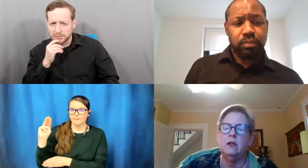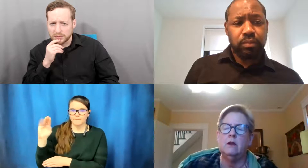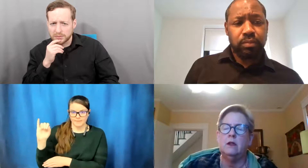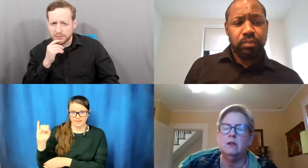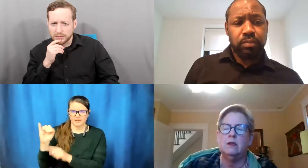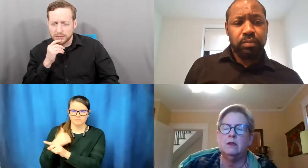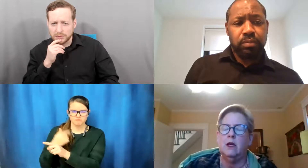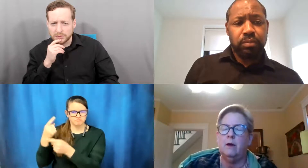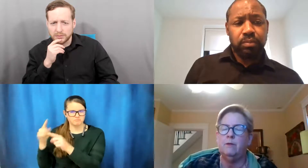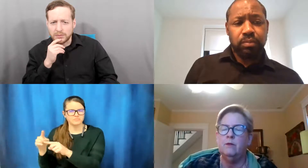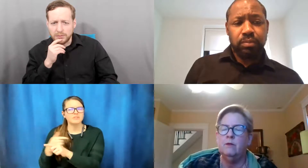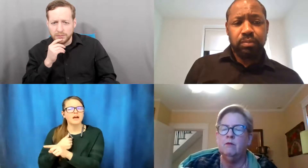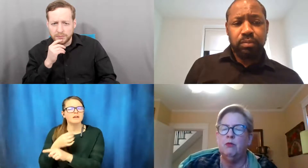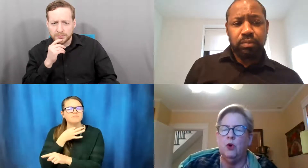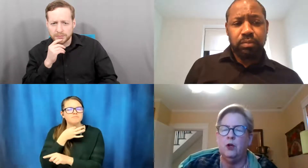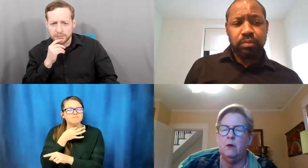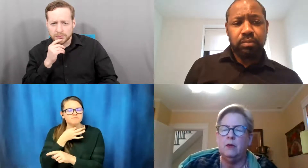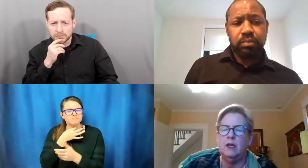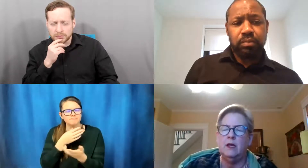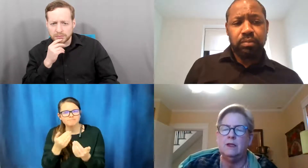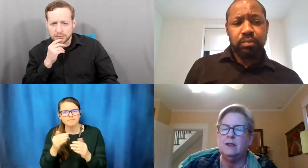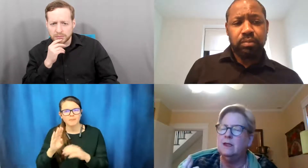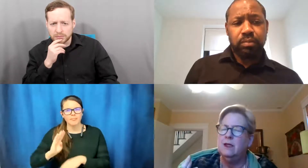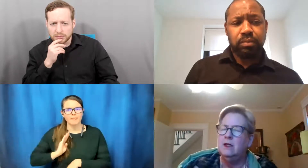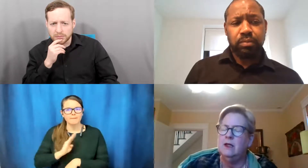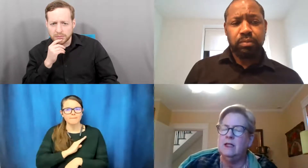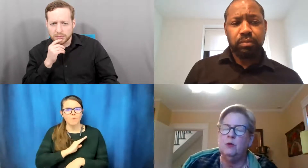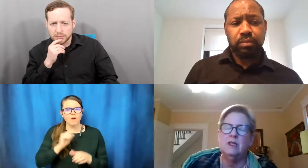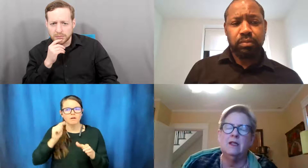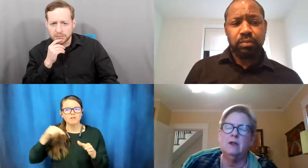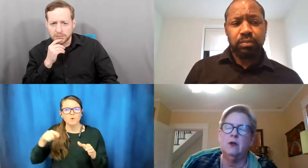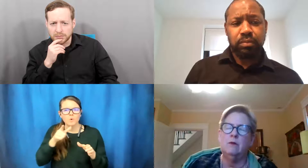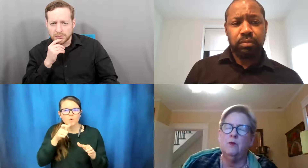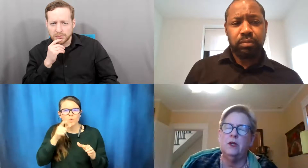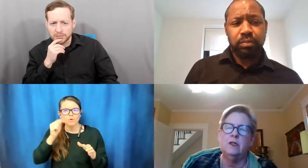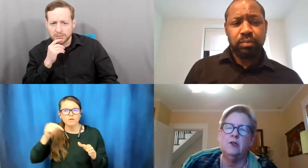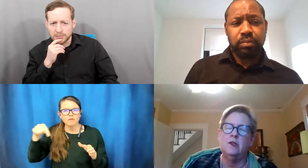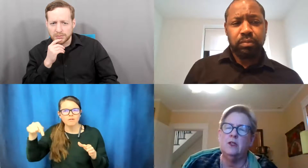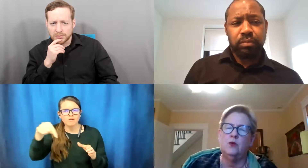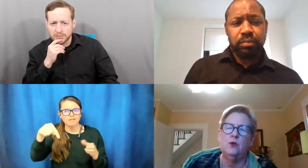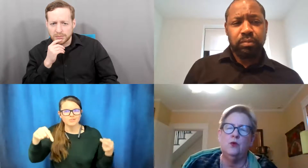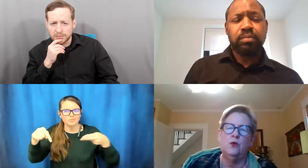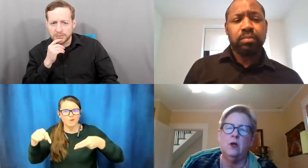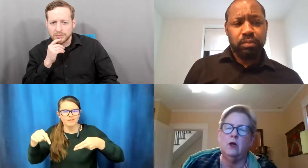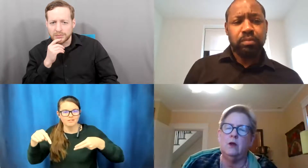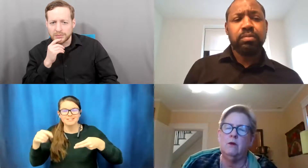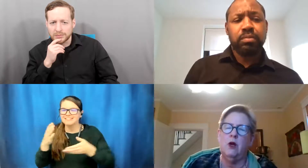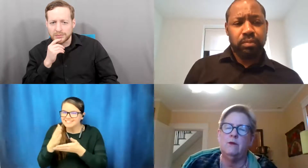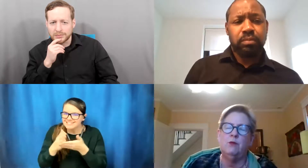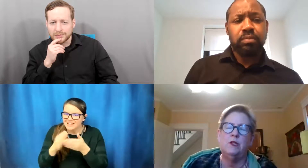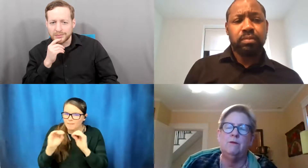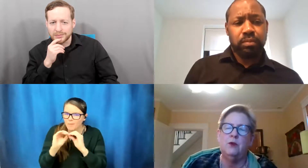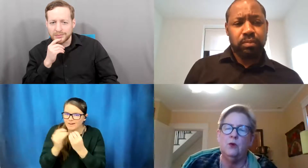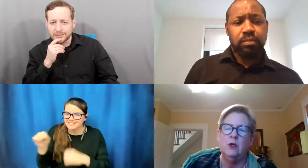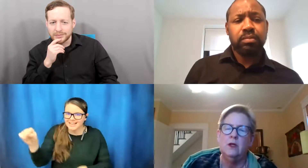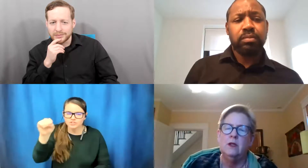is on this board, because as Boonmi says, there are organizations who are all